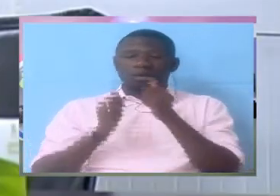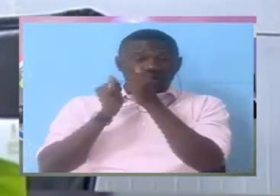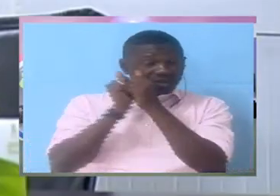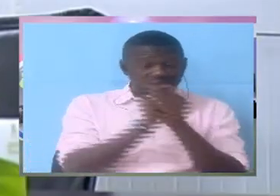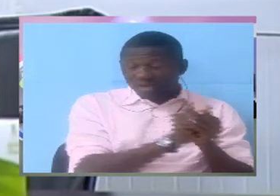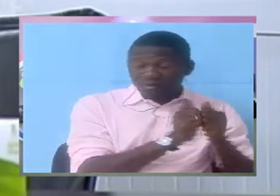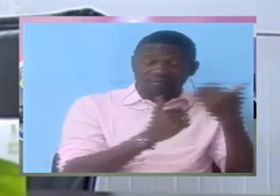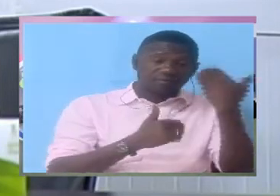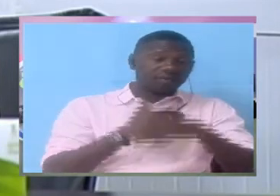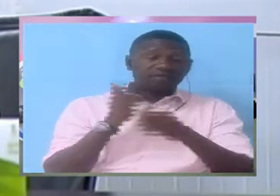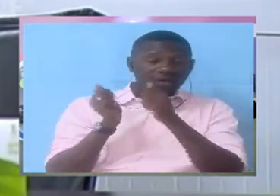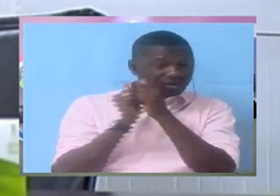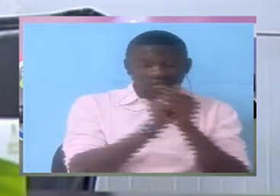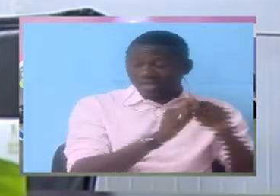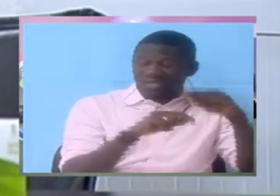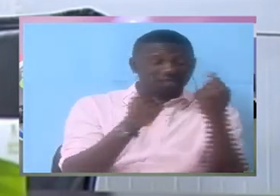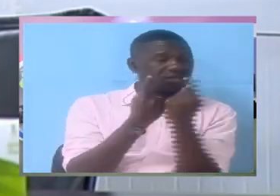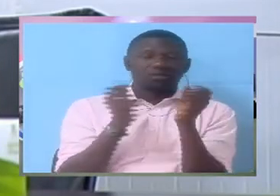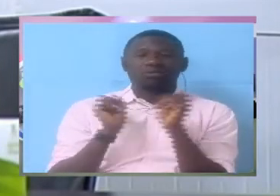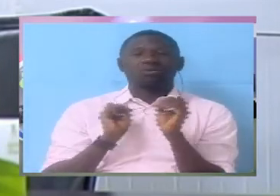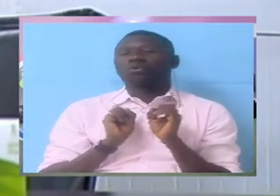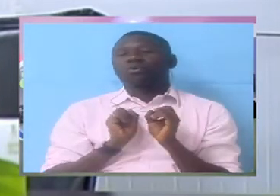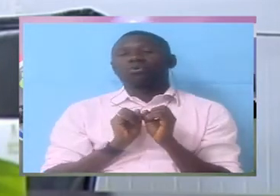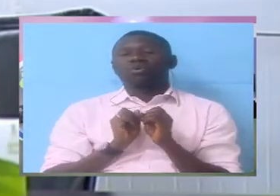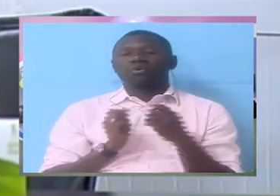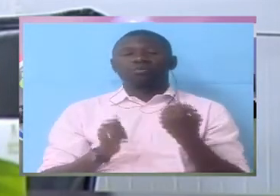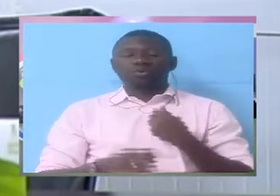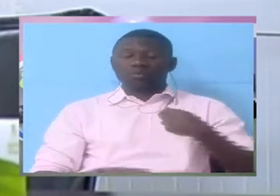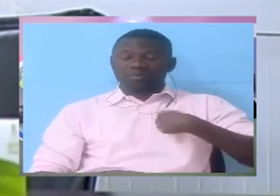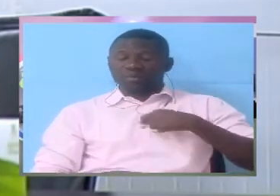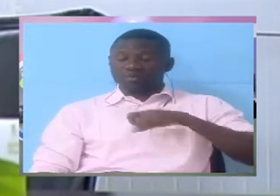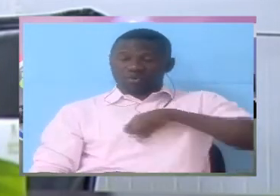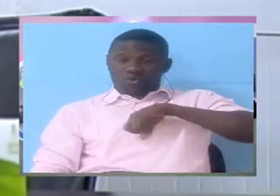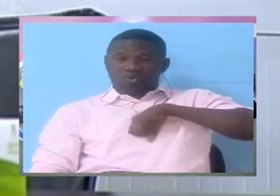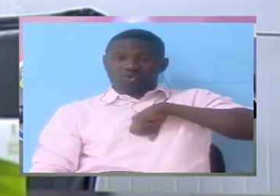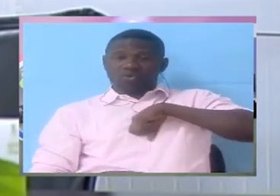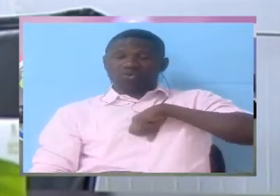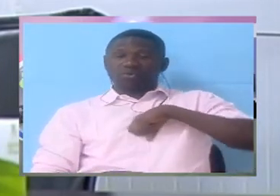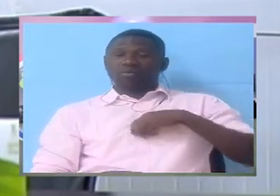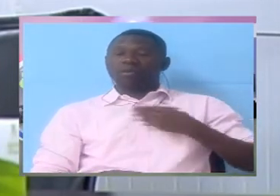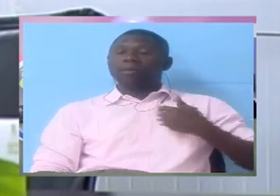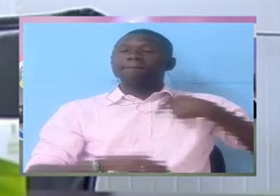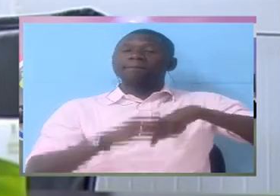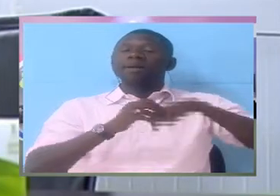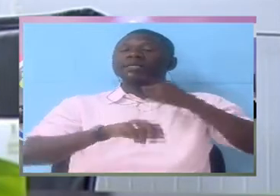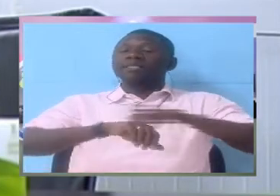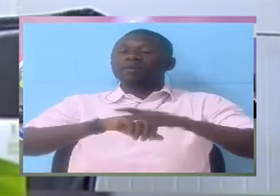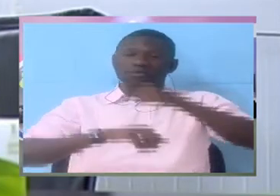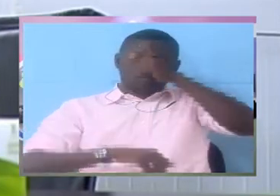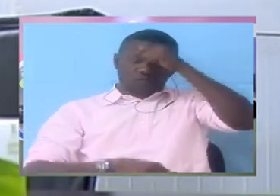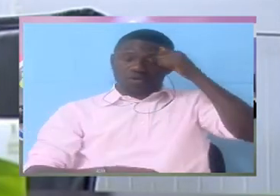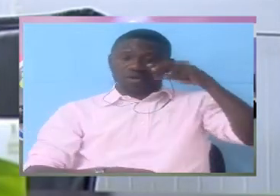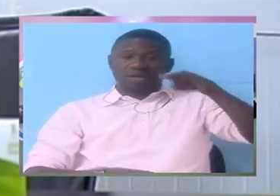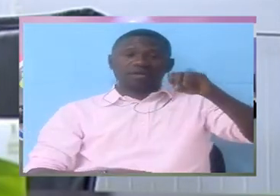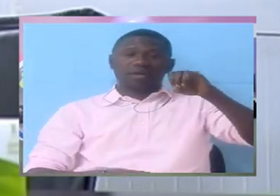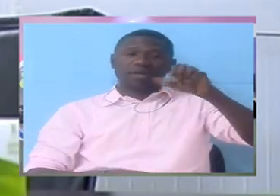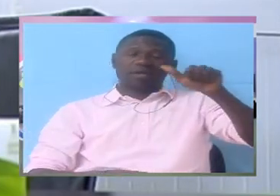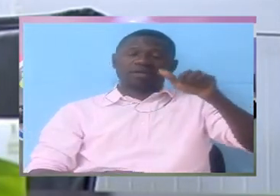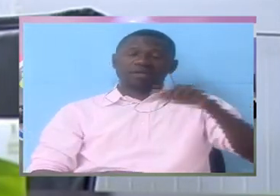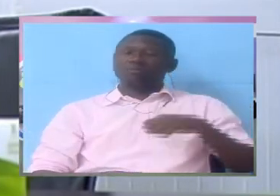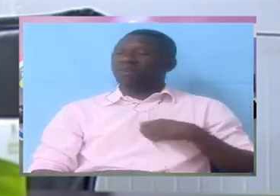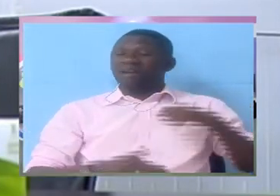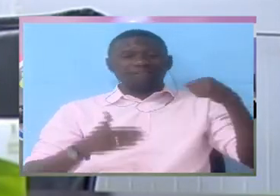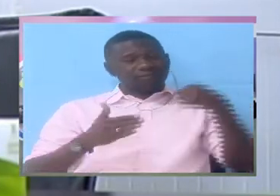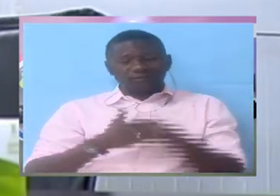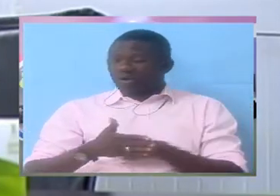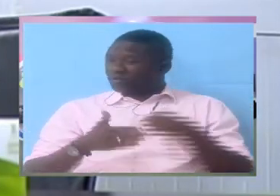Ntefenuna. Because I personally, during my time, I fought tooth and